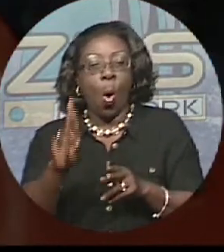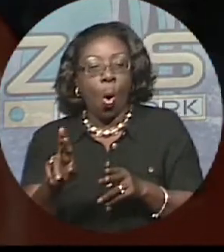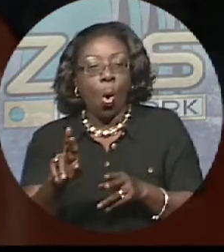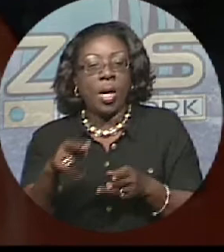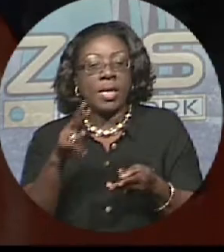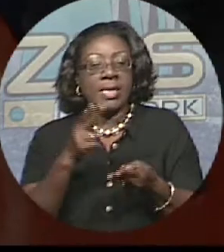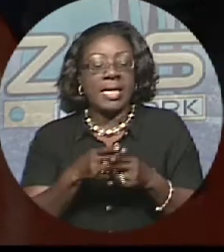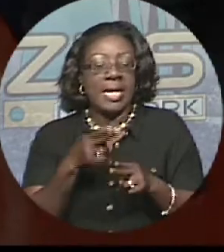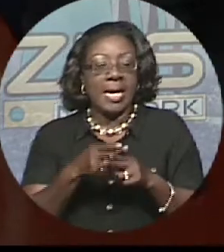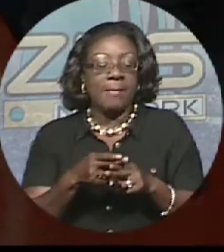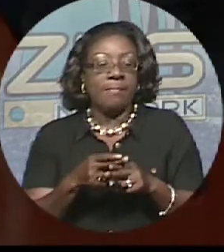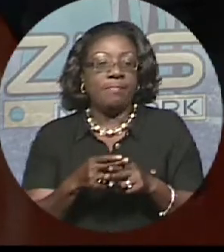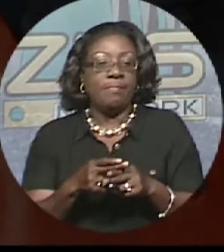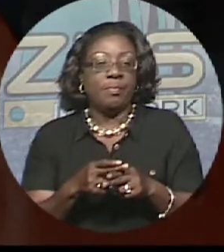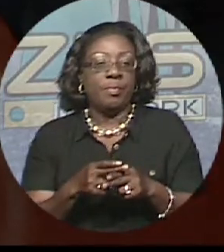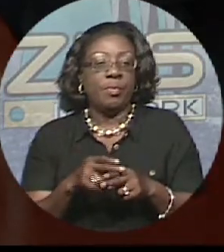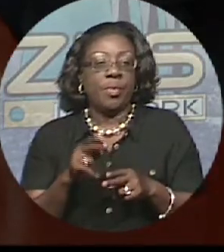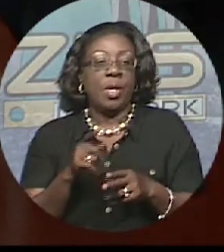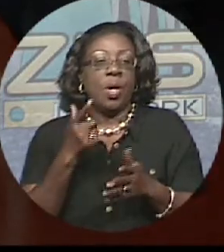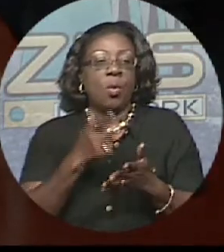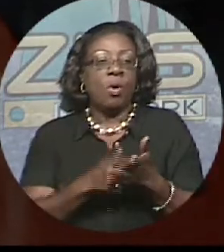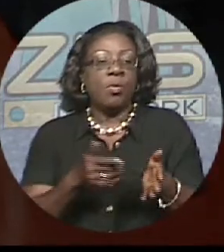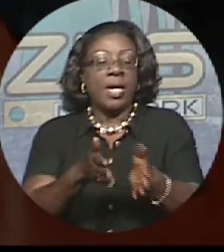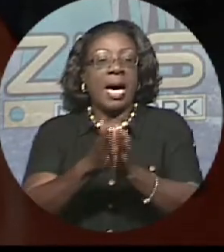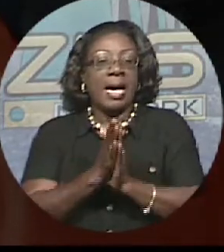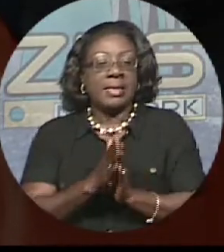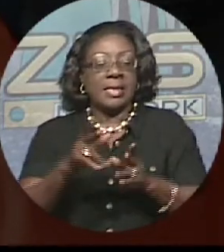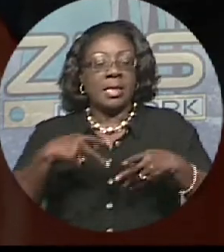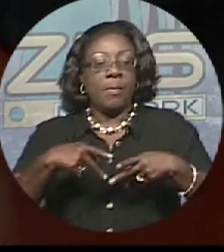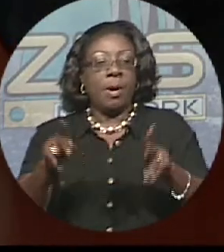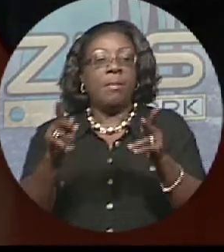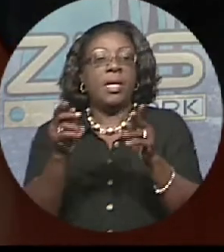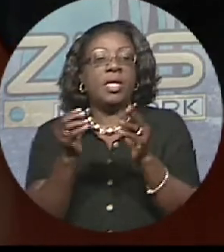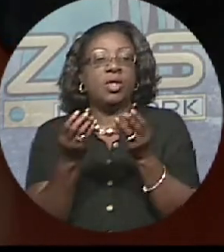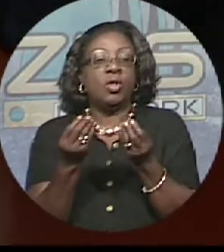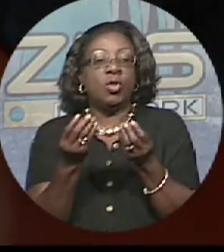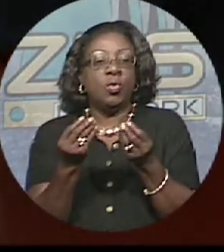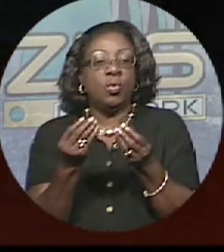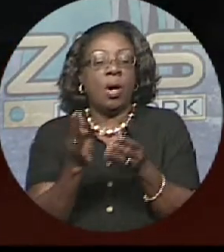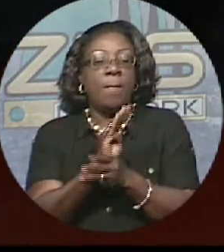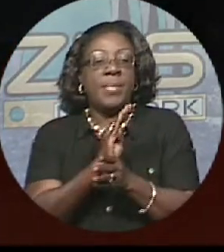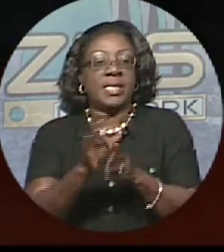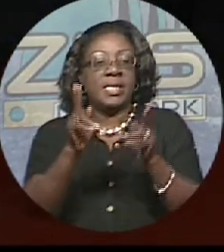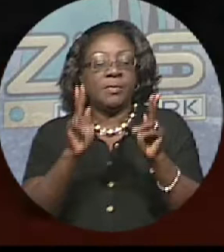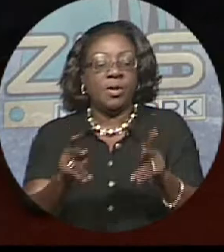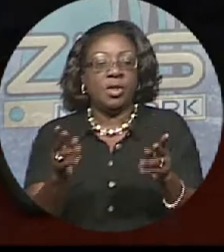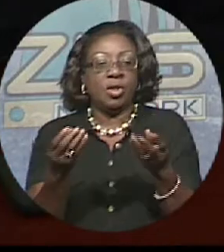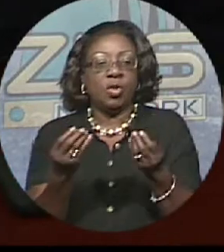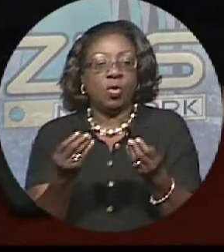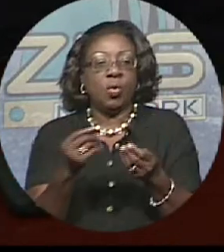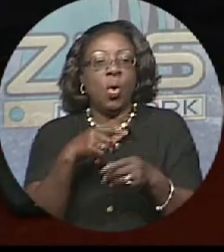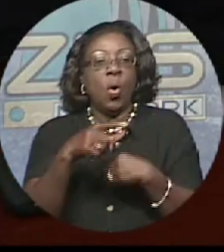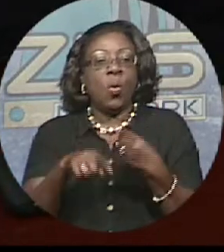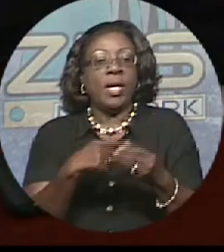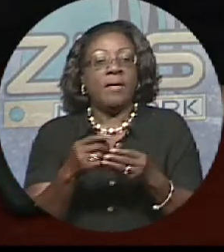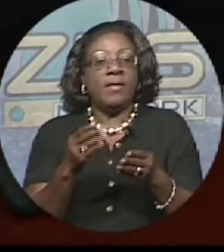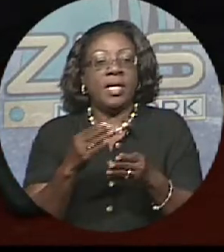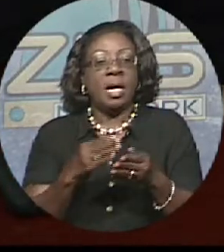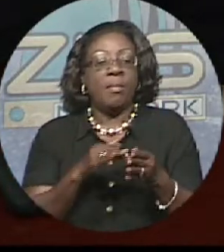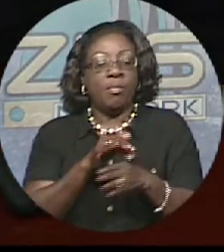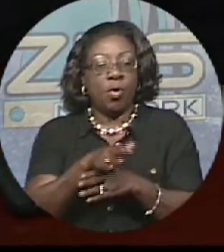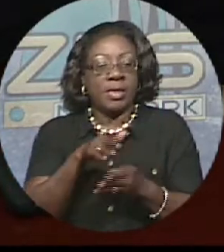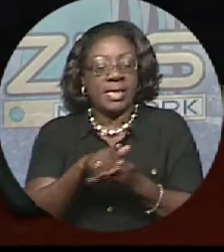can also tell, what we also recommending that business employees do, is whenever they're processing a credit